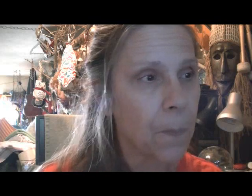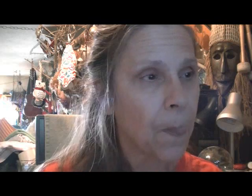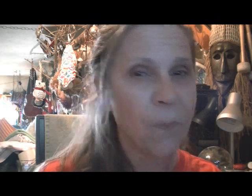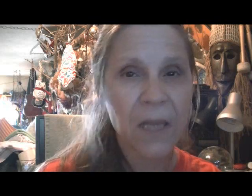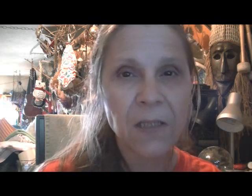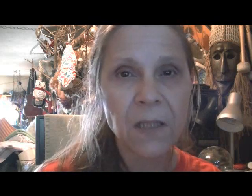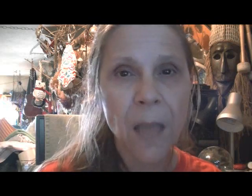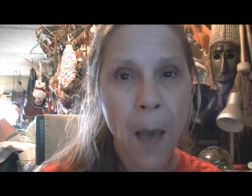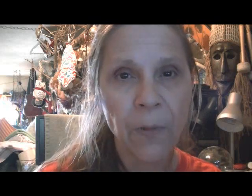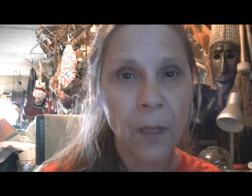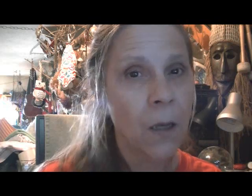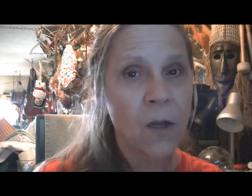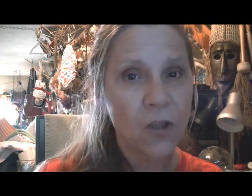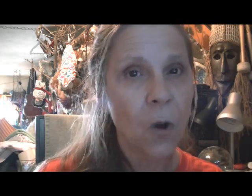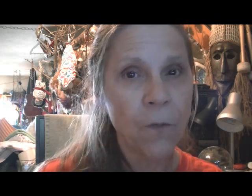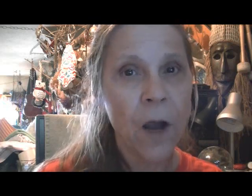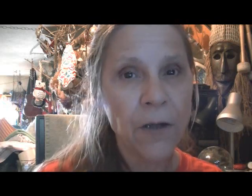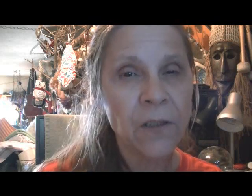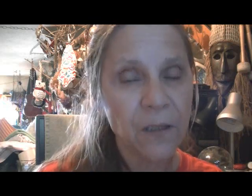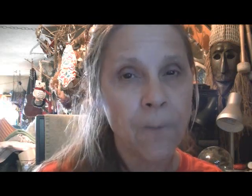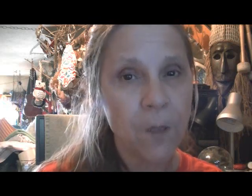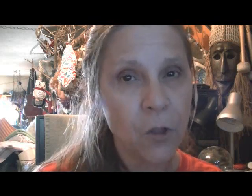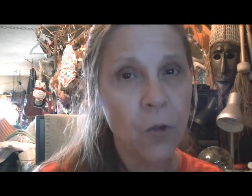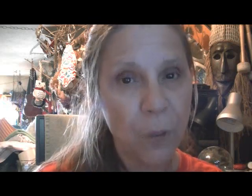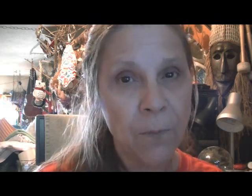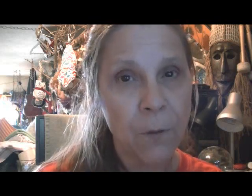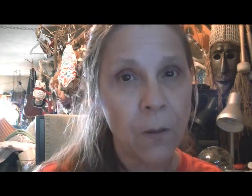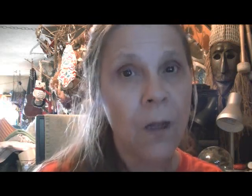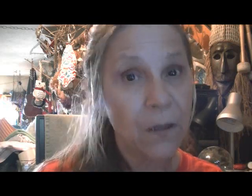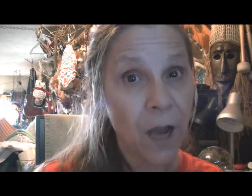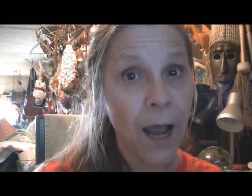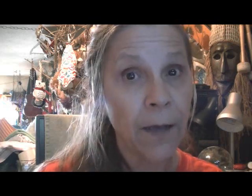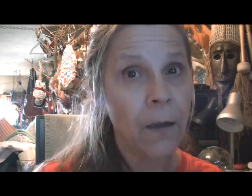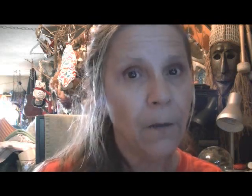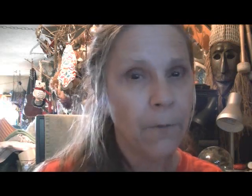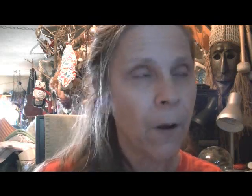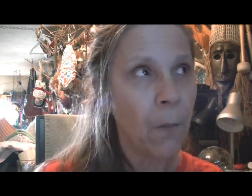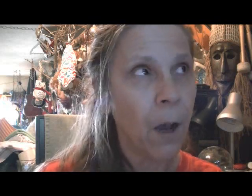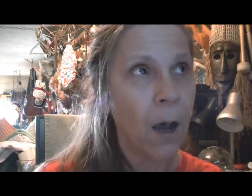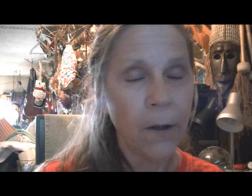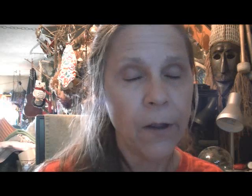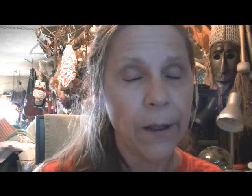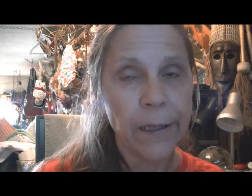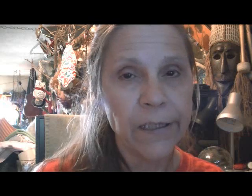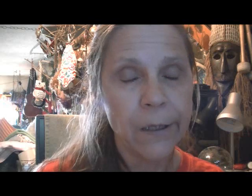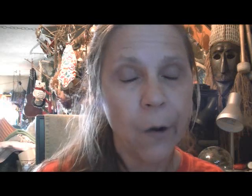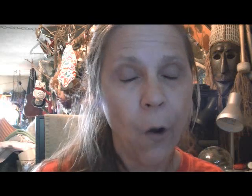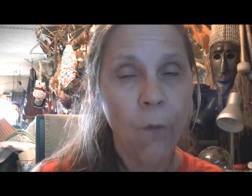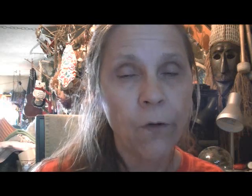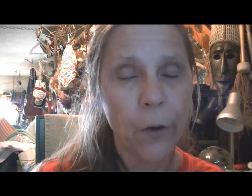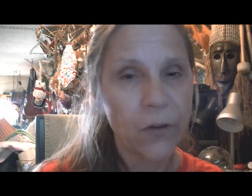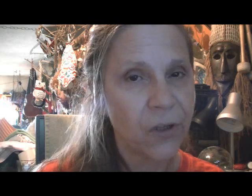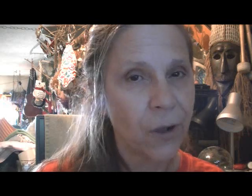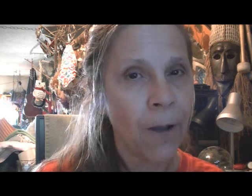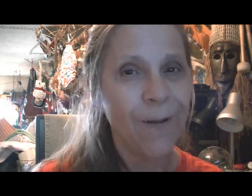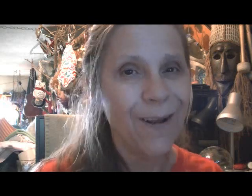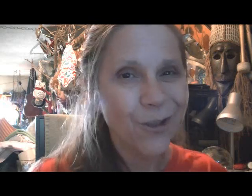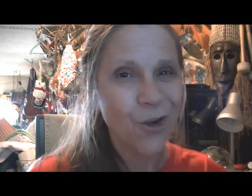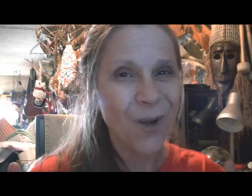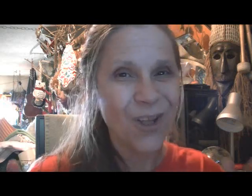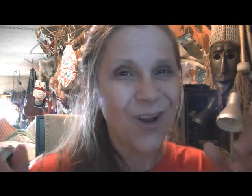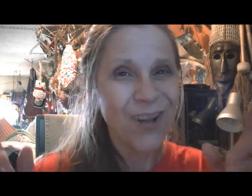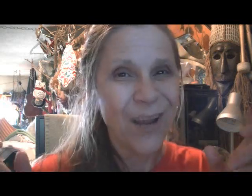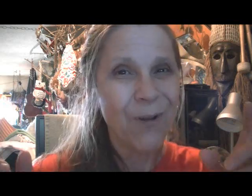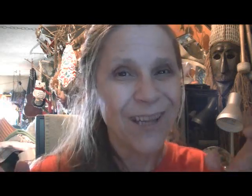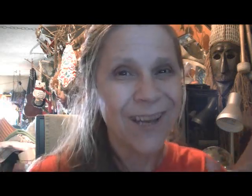system. Because it's happening. So if 172 people died from illicit overdose, they're not